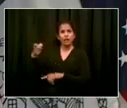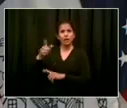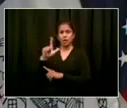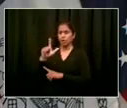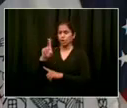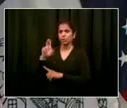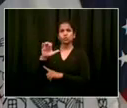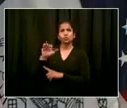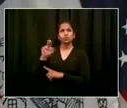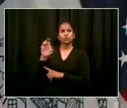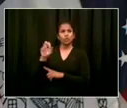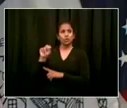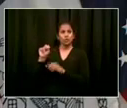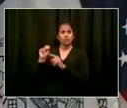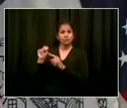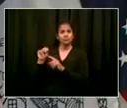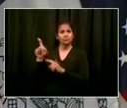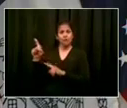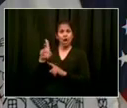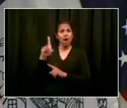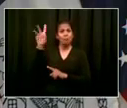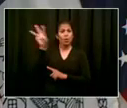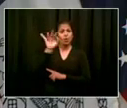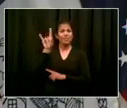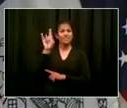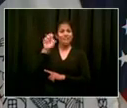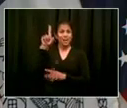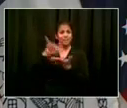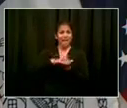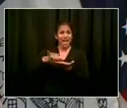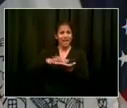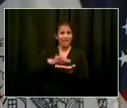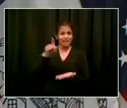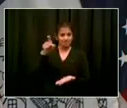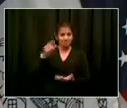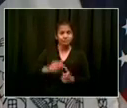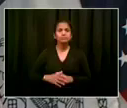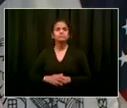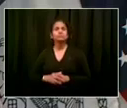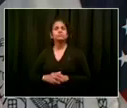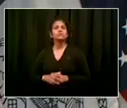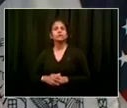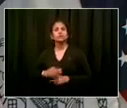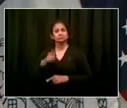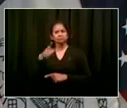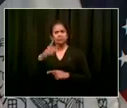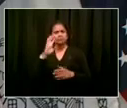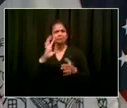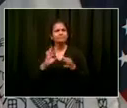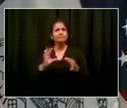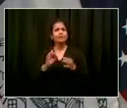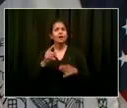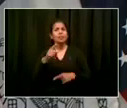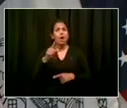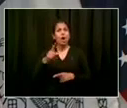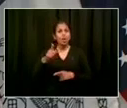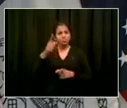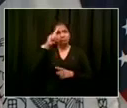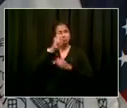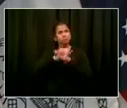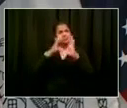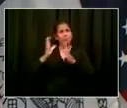of kind of a broader plan to get out of hotels. I'm wondering if you could give us some more detail on what